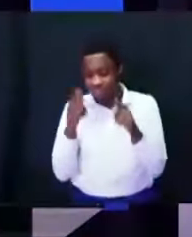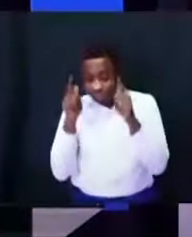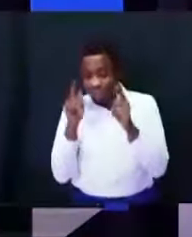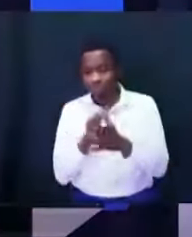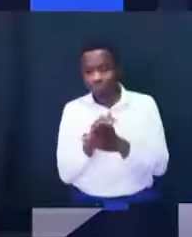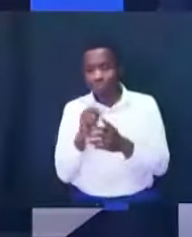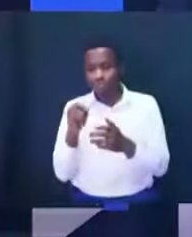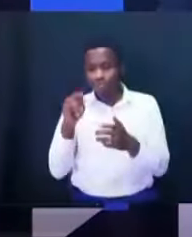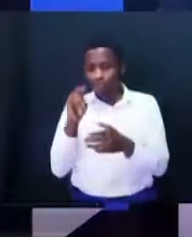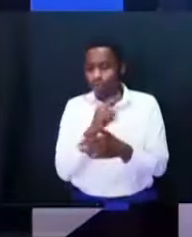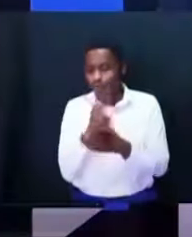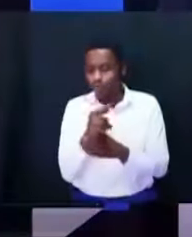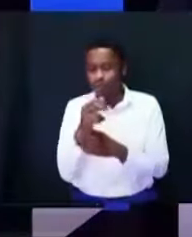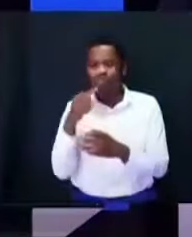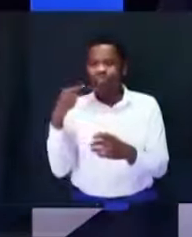false